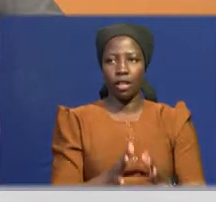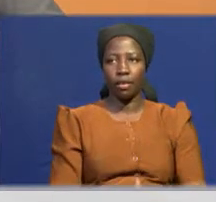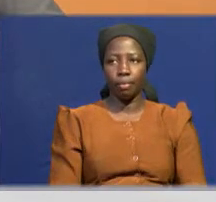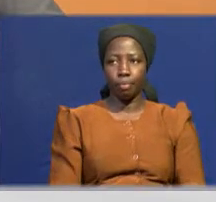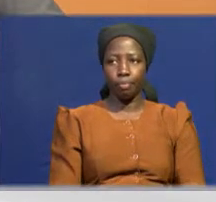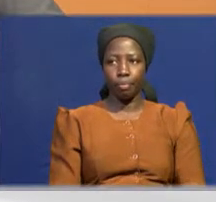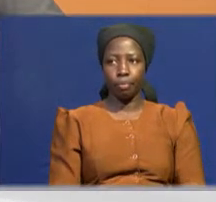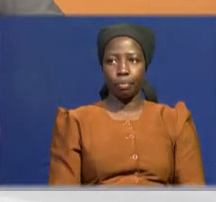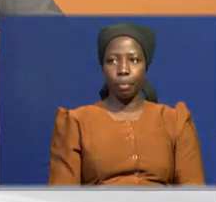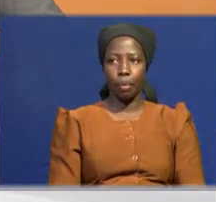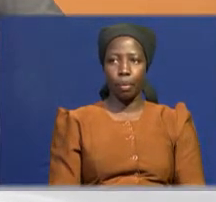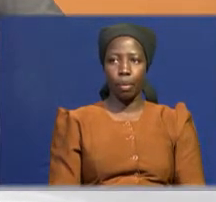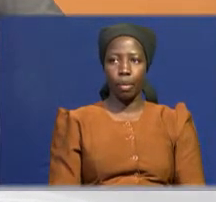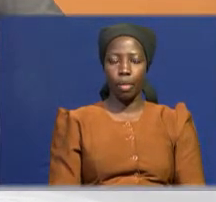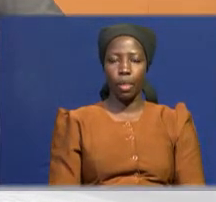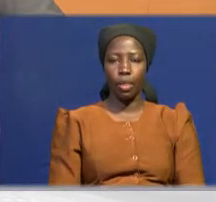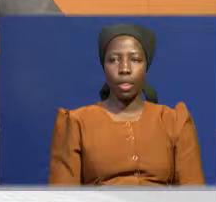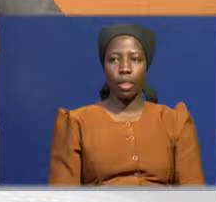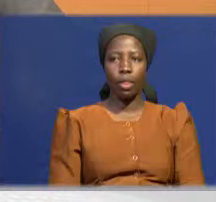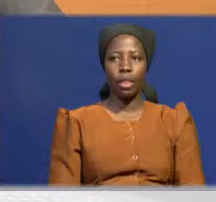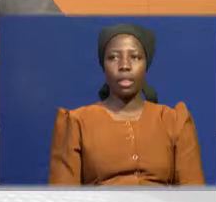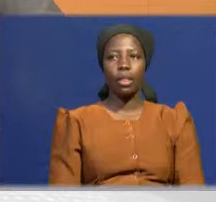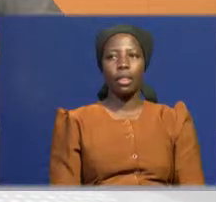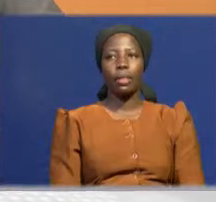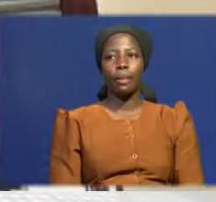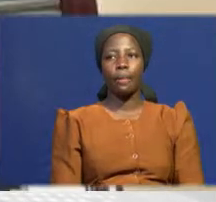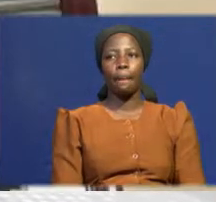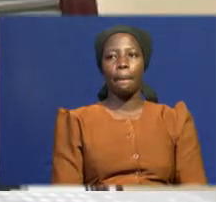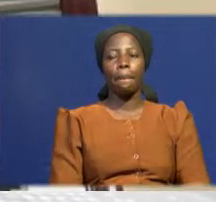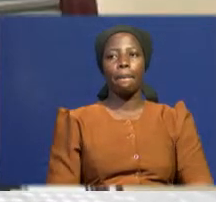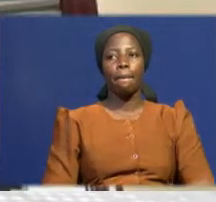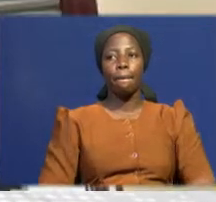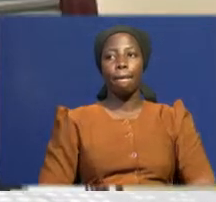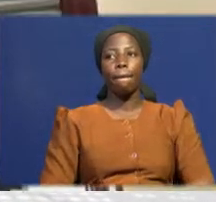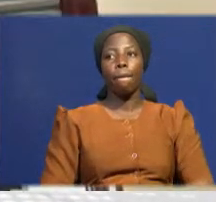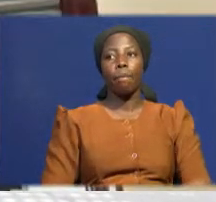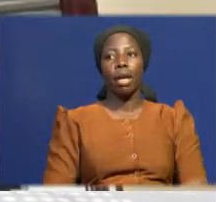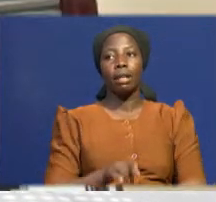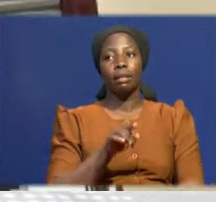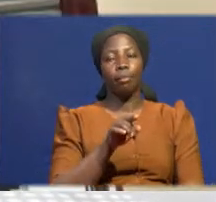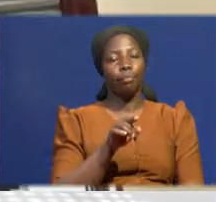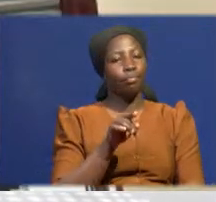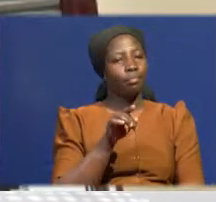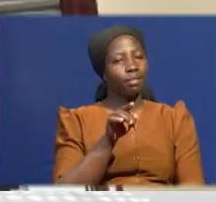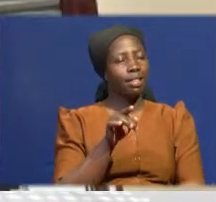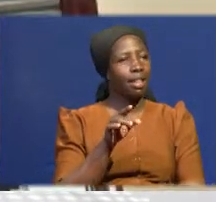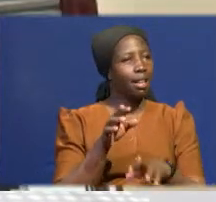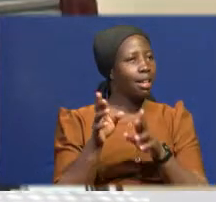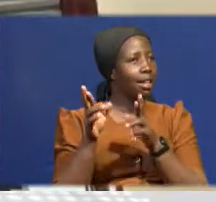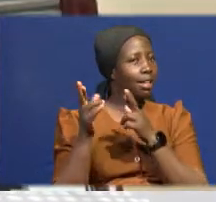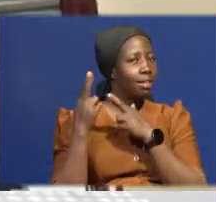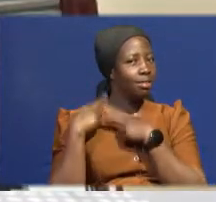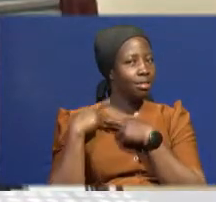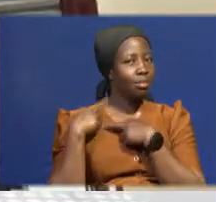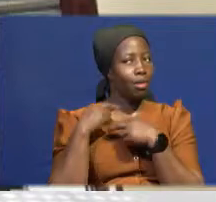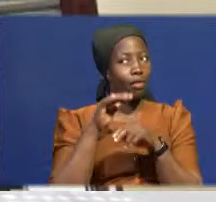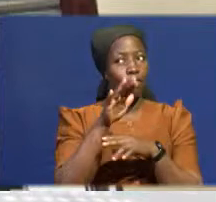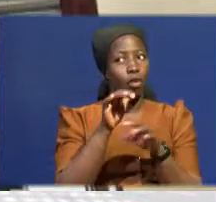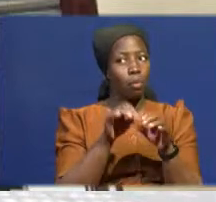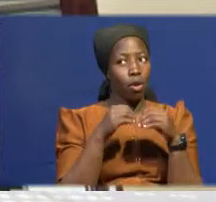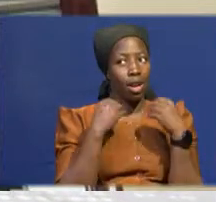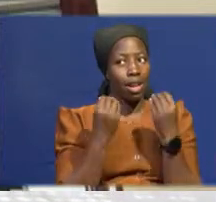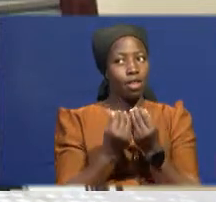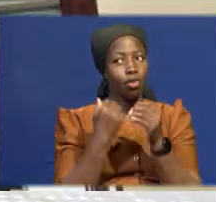Has a very, very senior role within the Valley Control. So he's overall in charge for the organization